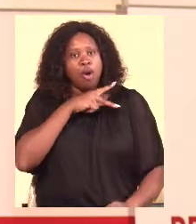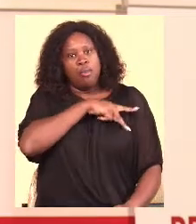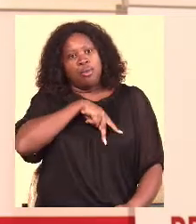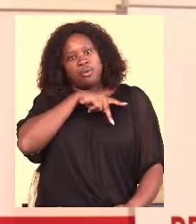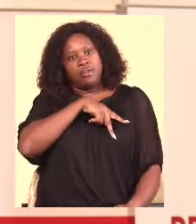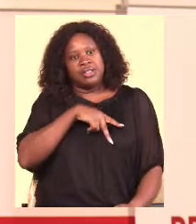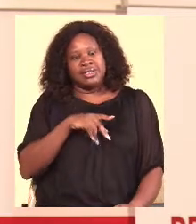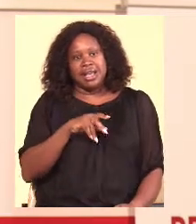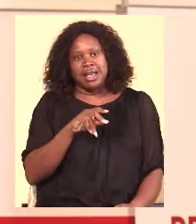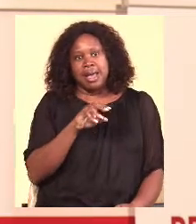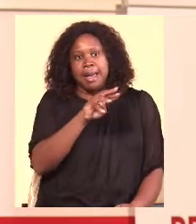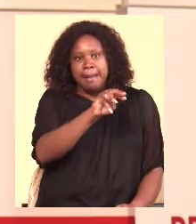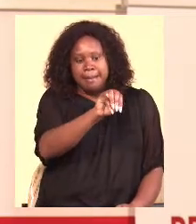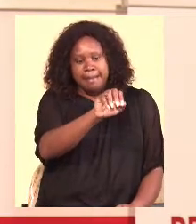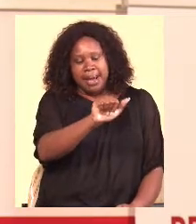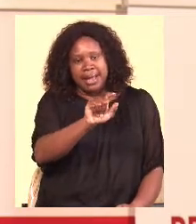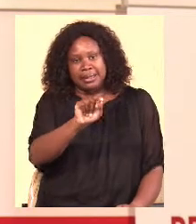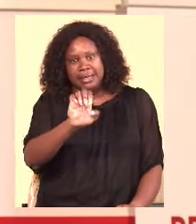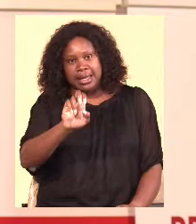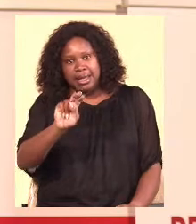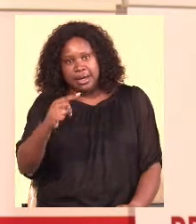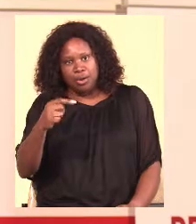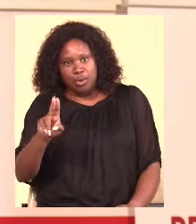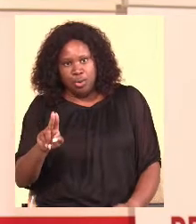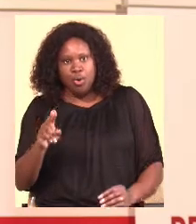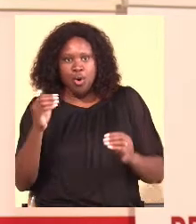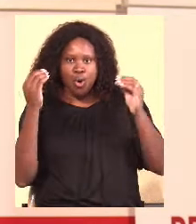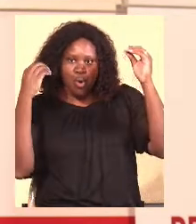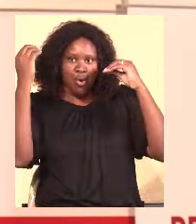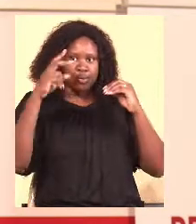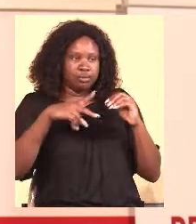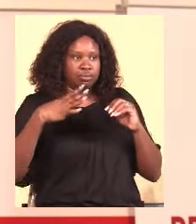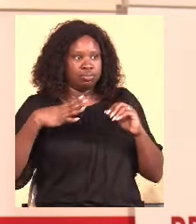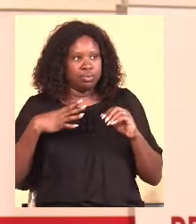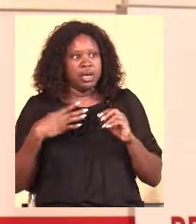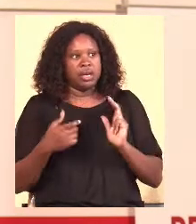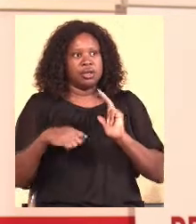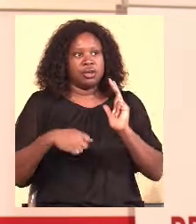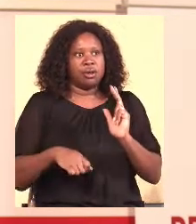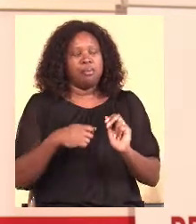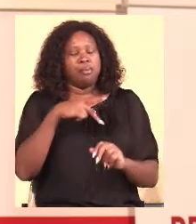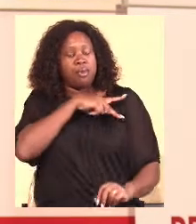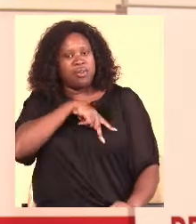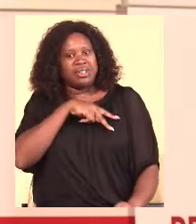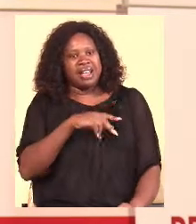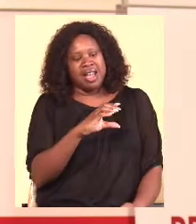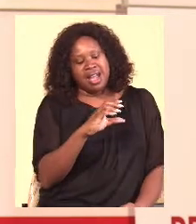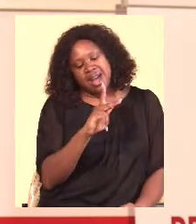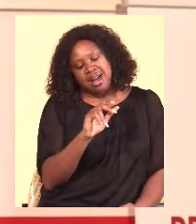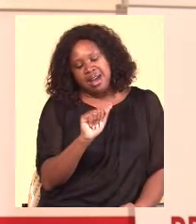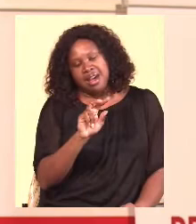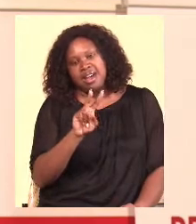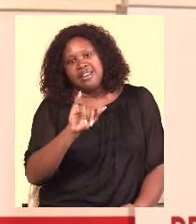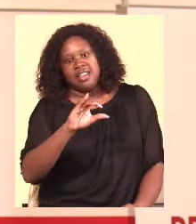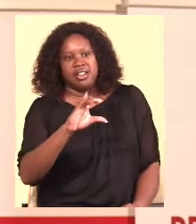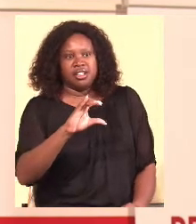the UNAM Vice Chancellor, and chaired by Professor Kavishe. They work closely with the